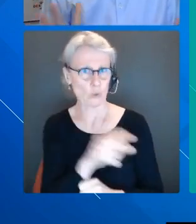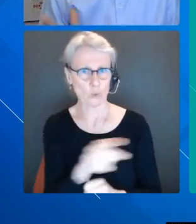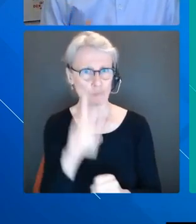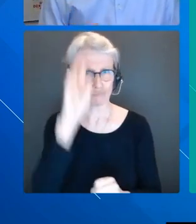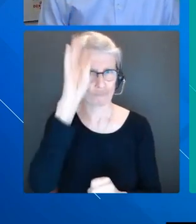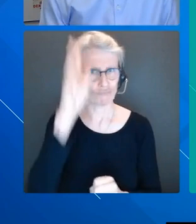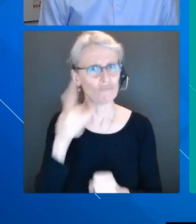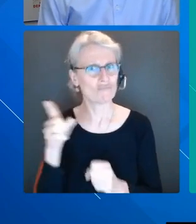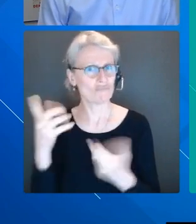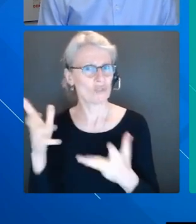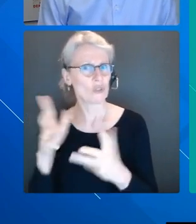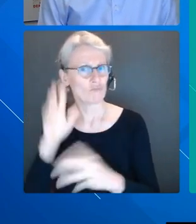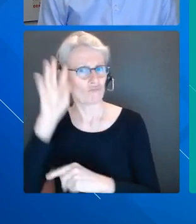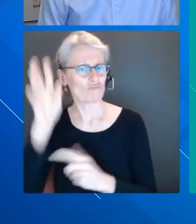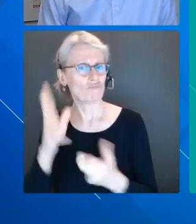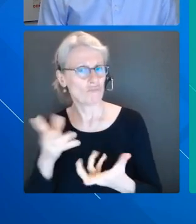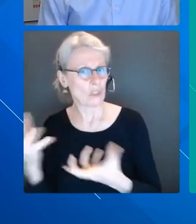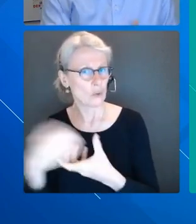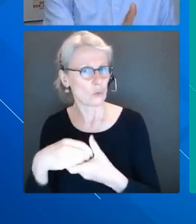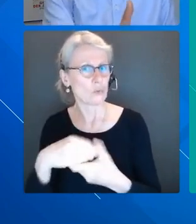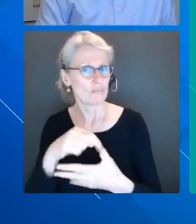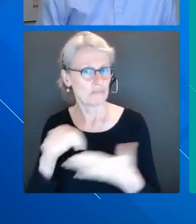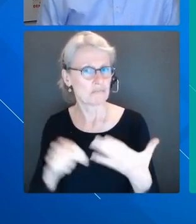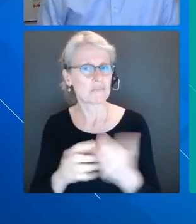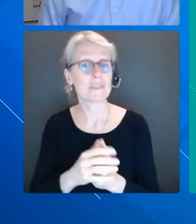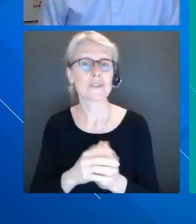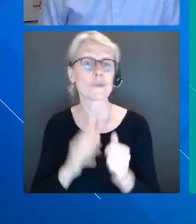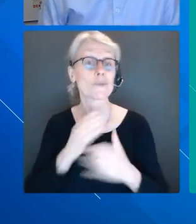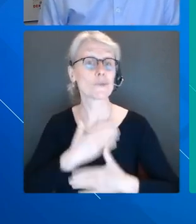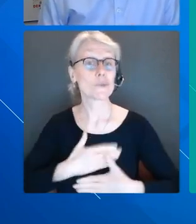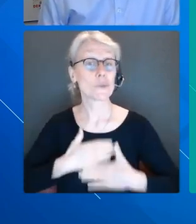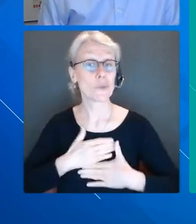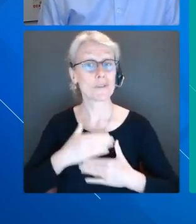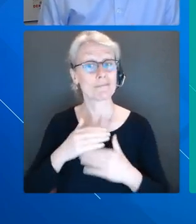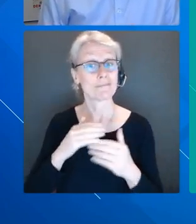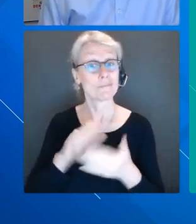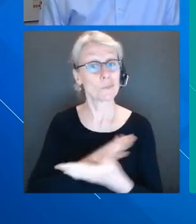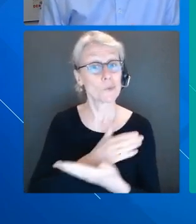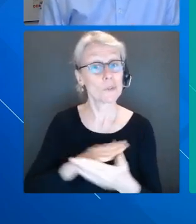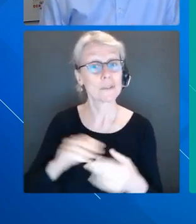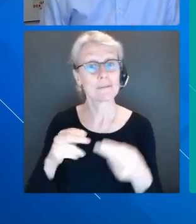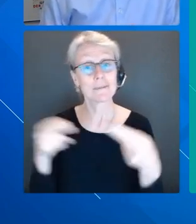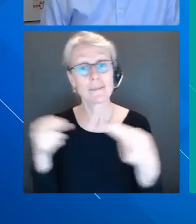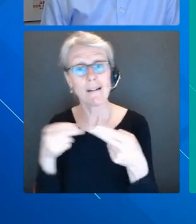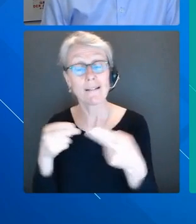So yeah, I'll see you guys in about 10 minutes. Enjoy the music and enjoy the slides.